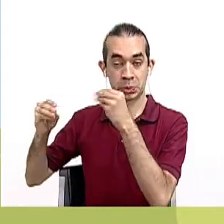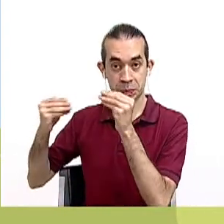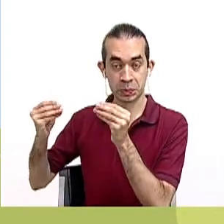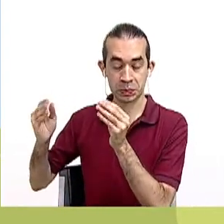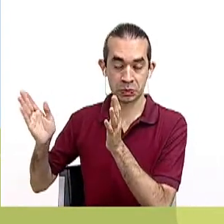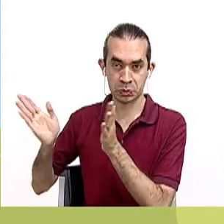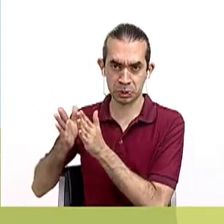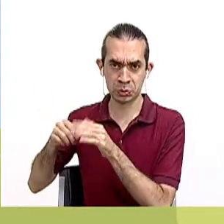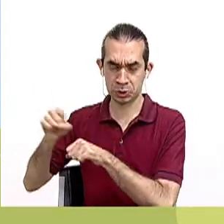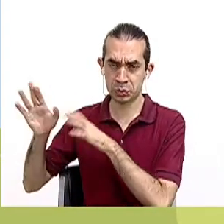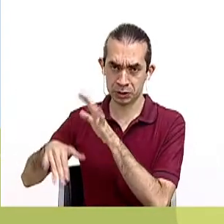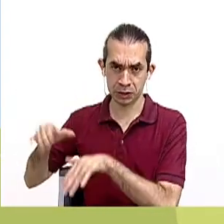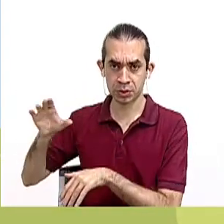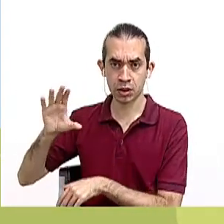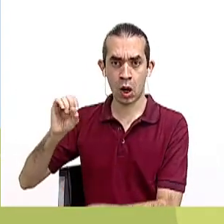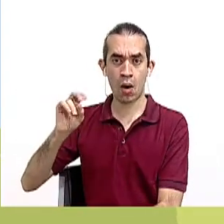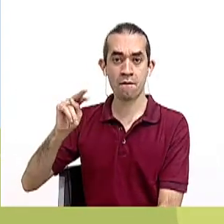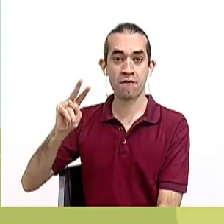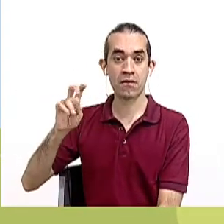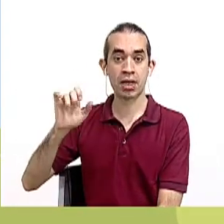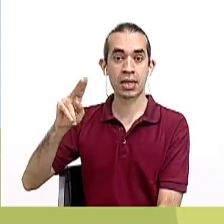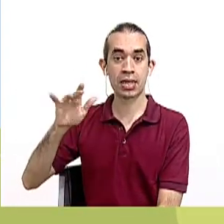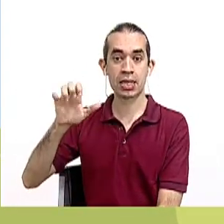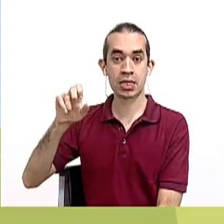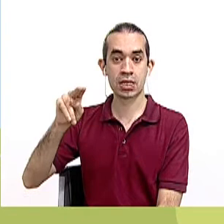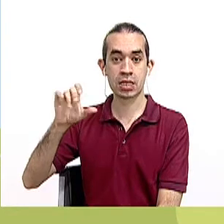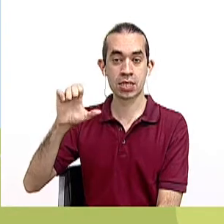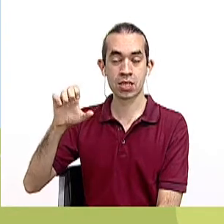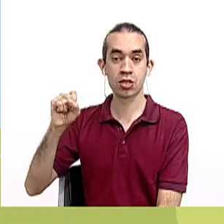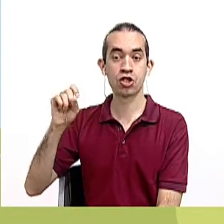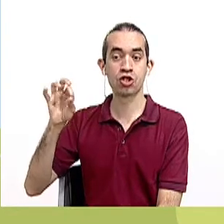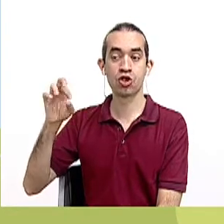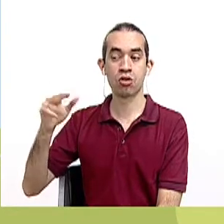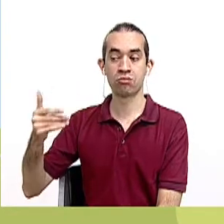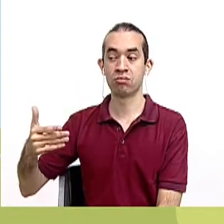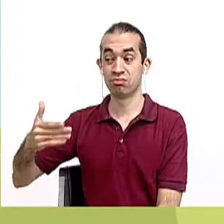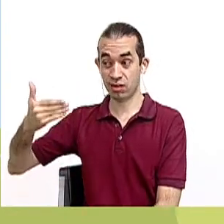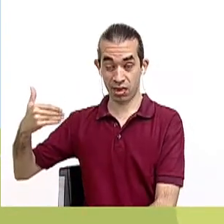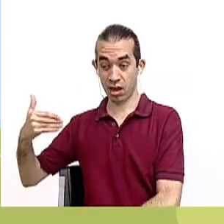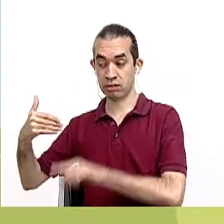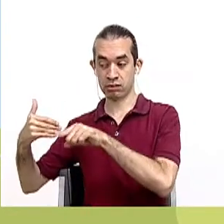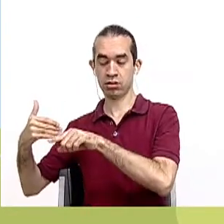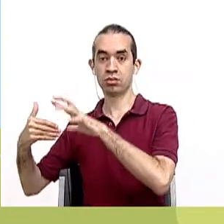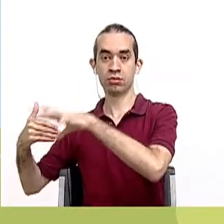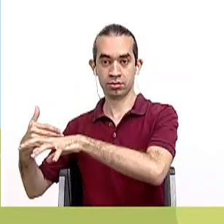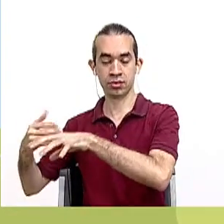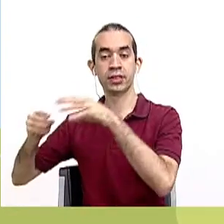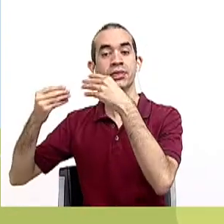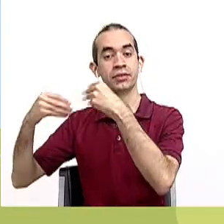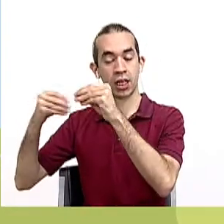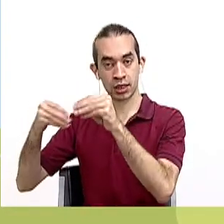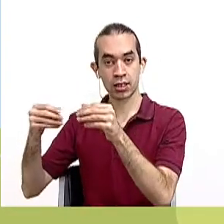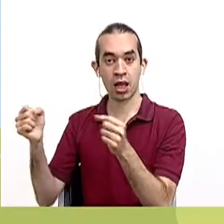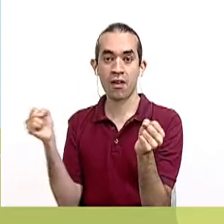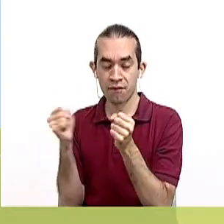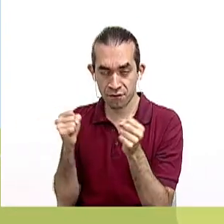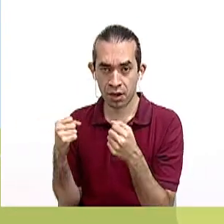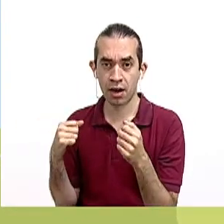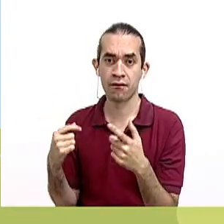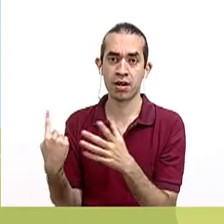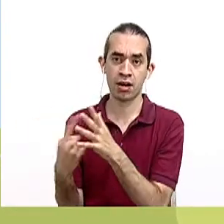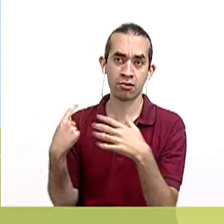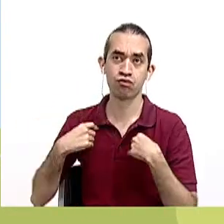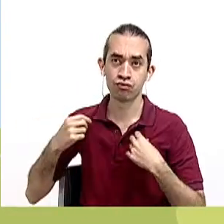convenience store is behind, okay? It's behind the appliance store, okay? So is